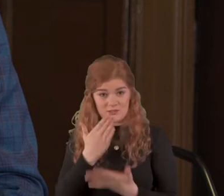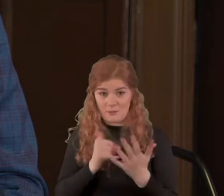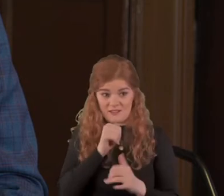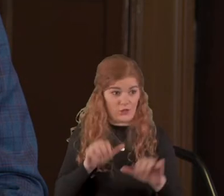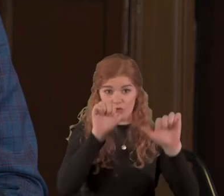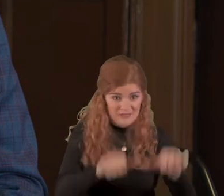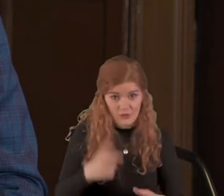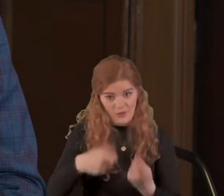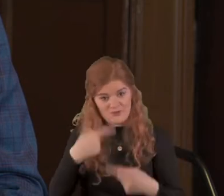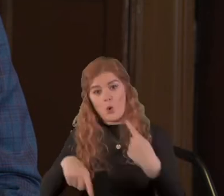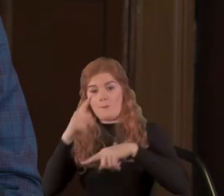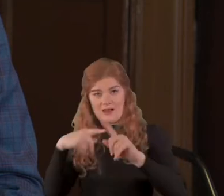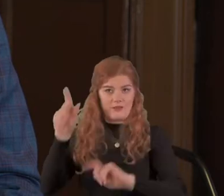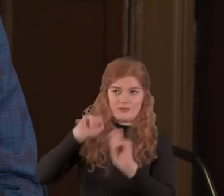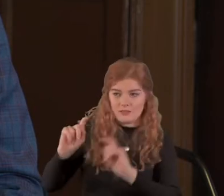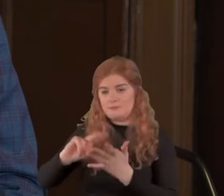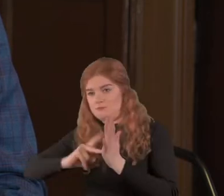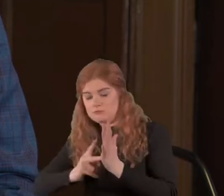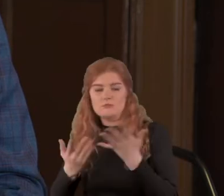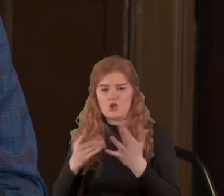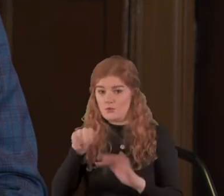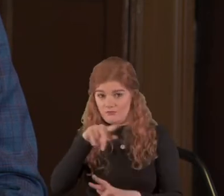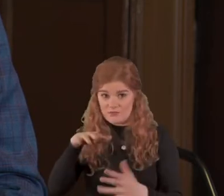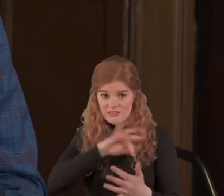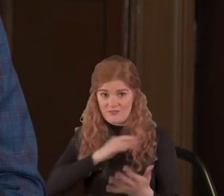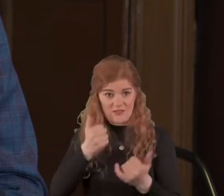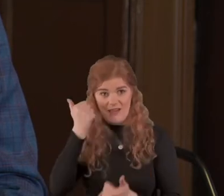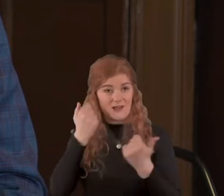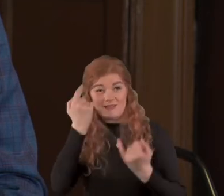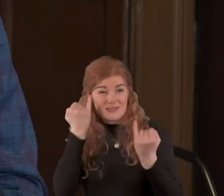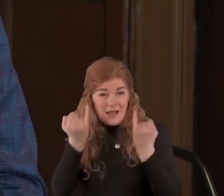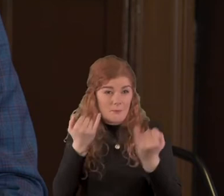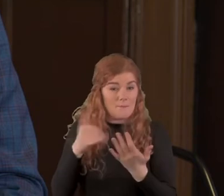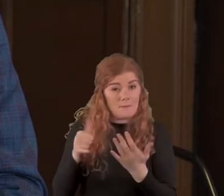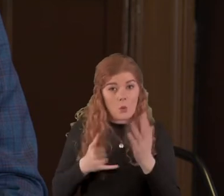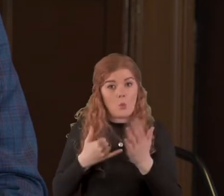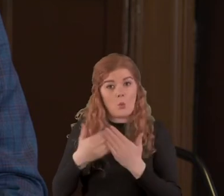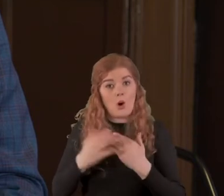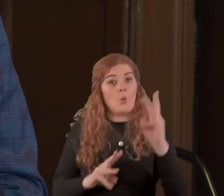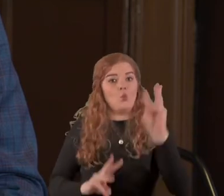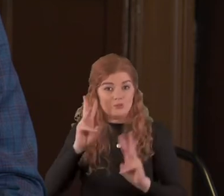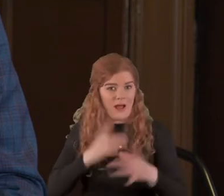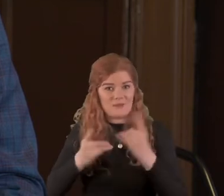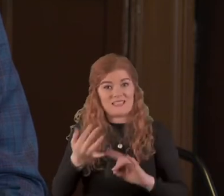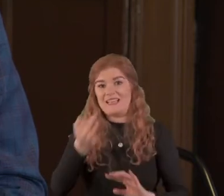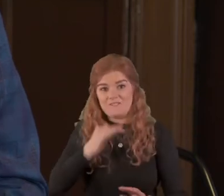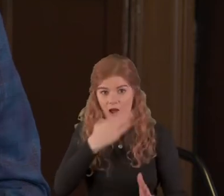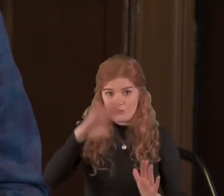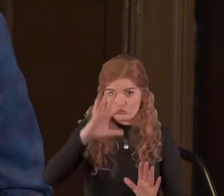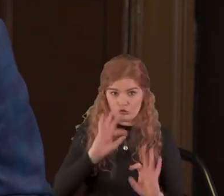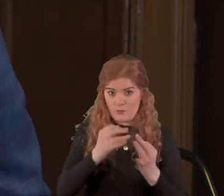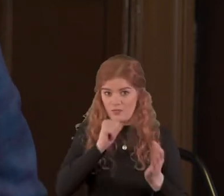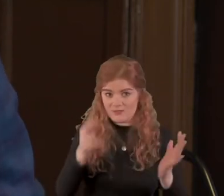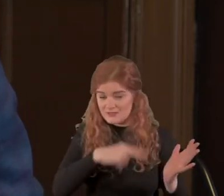and you had to go back to the drawing table? Have you any sense of what might have happened if there hadn't been a